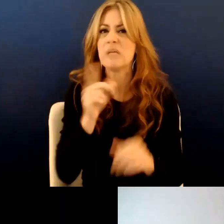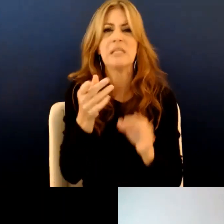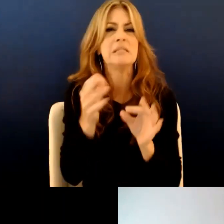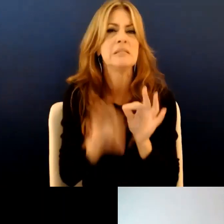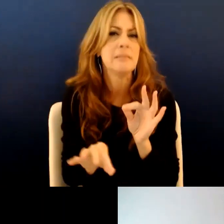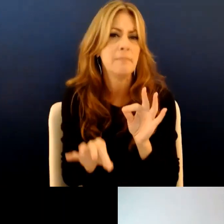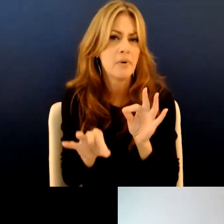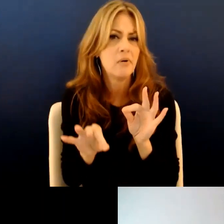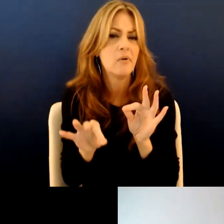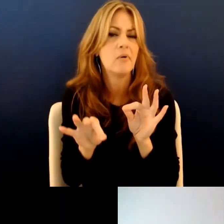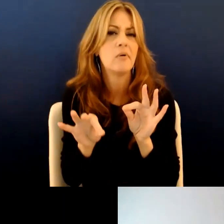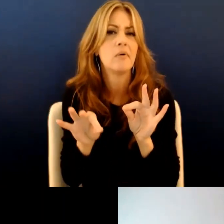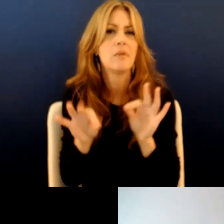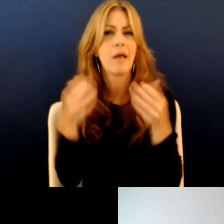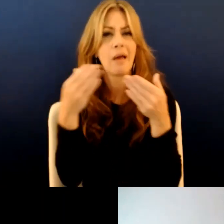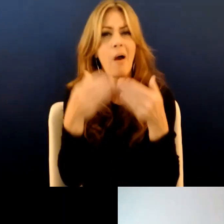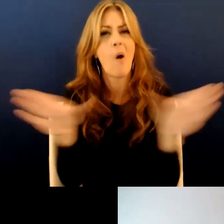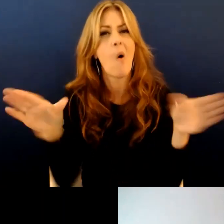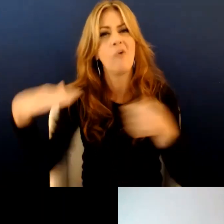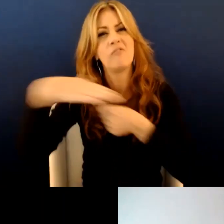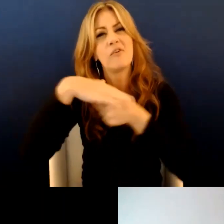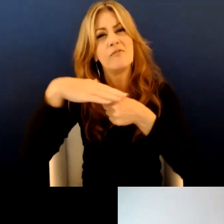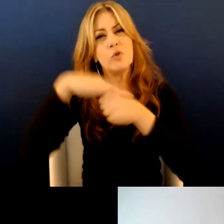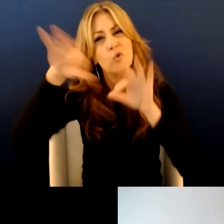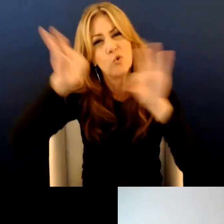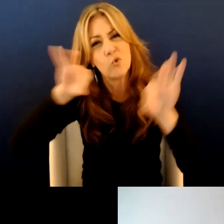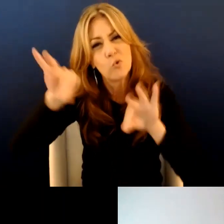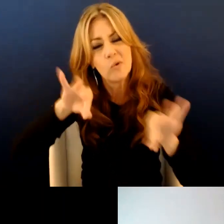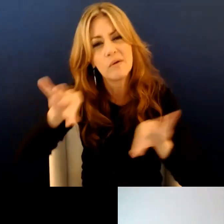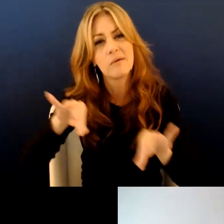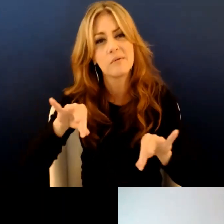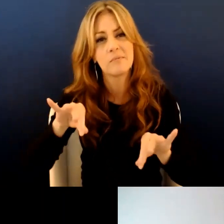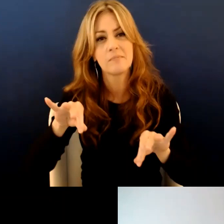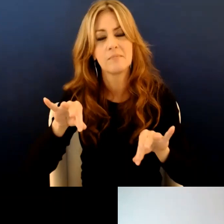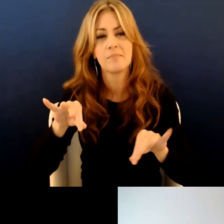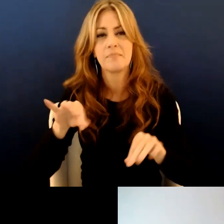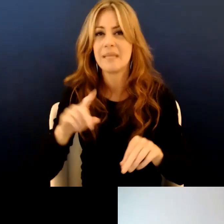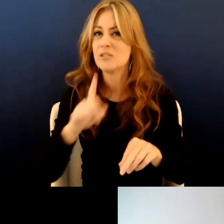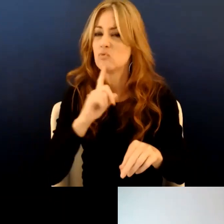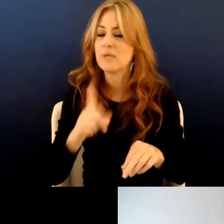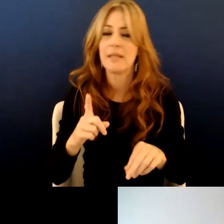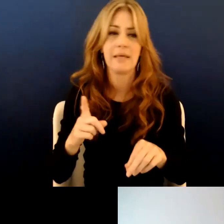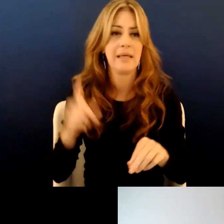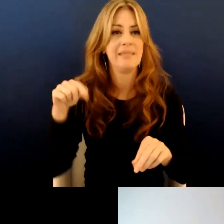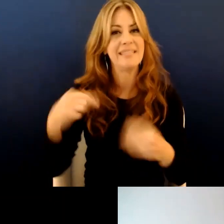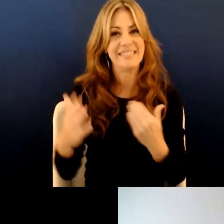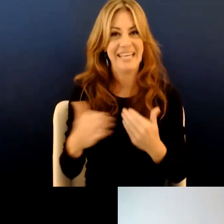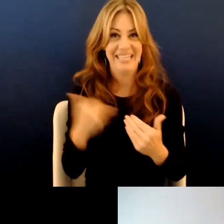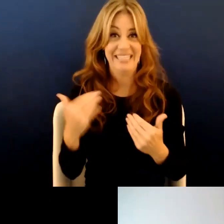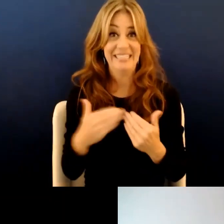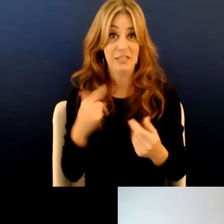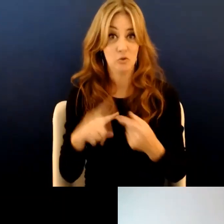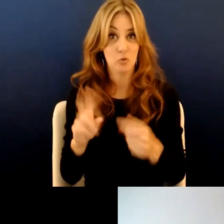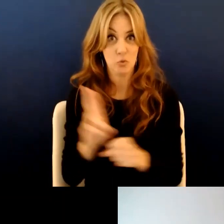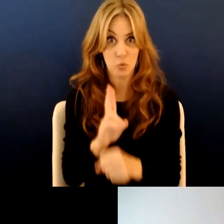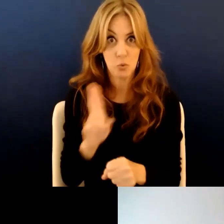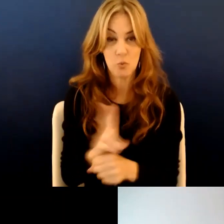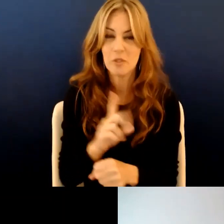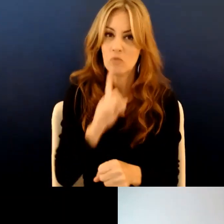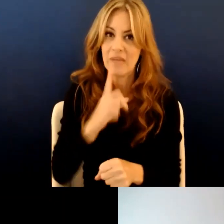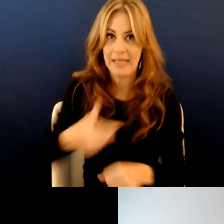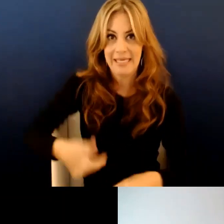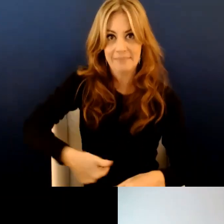of overview of how to do this. And as Felice said, the system is very easy to use and very